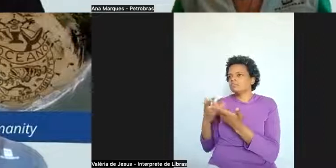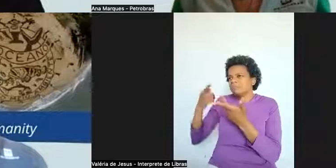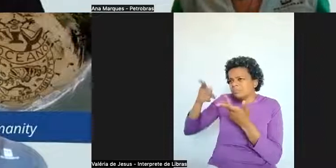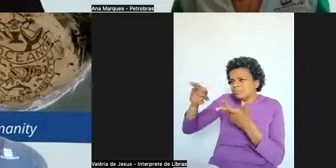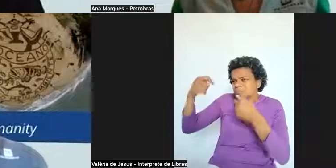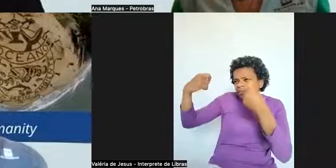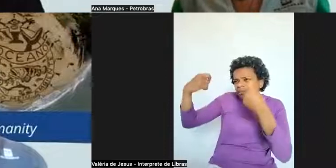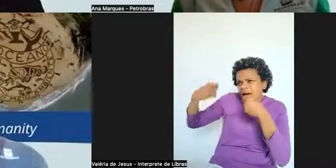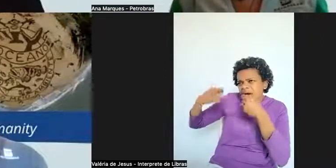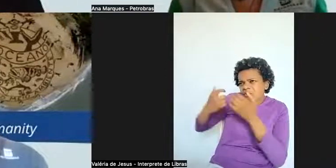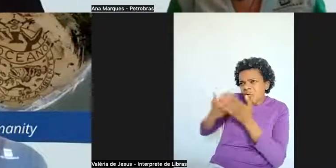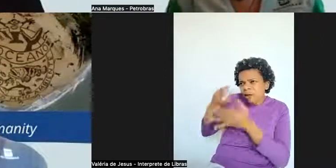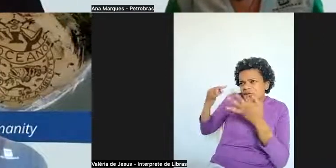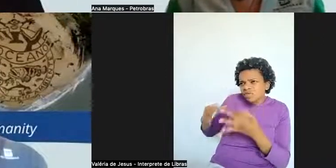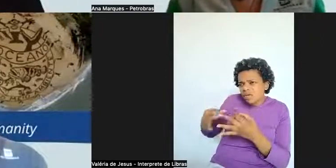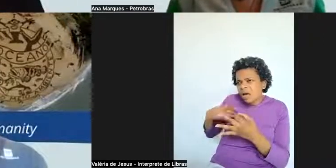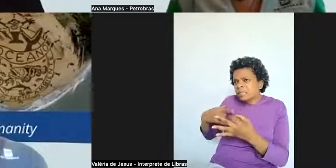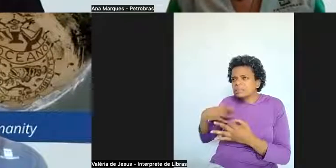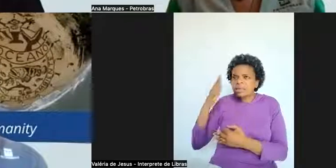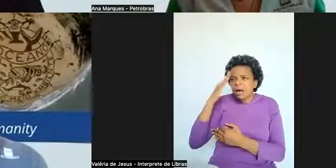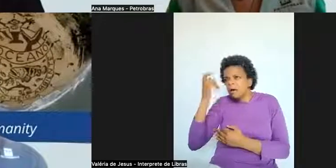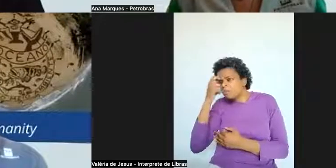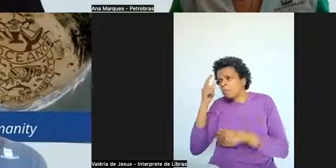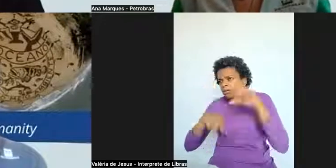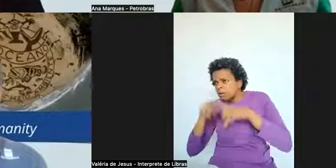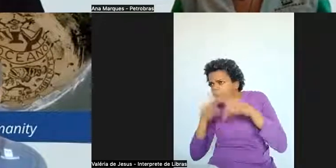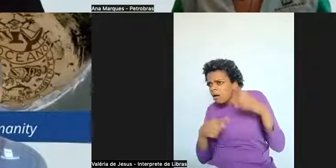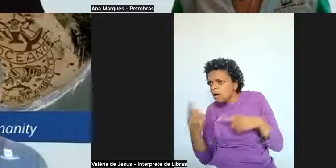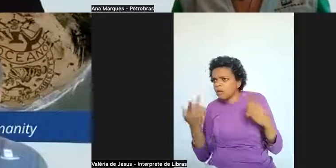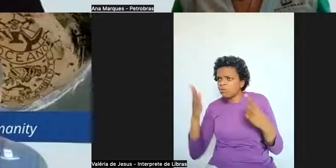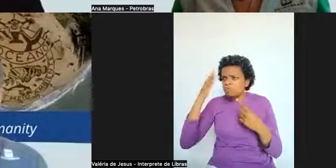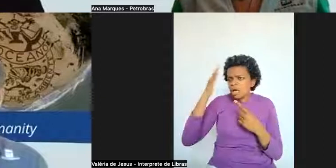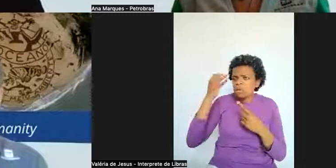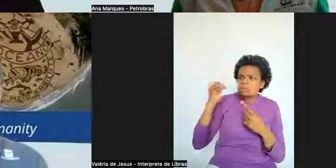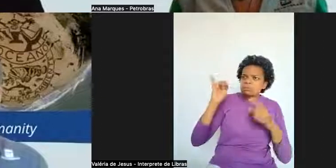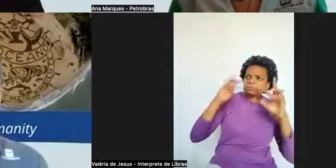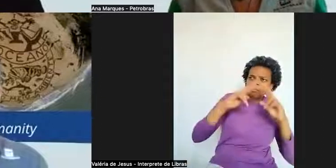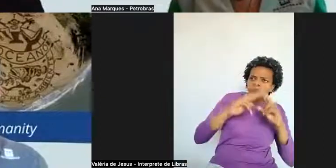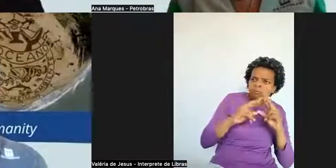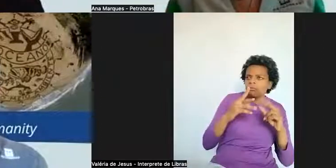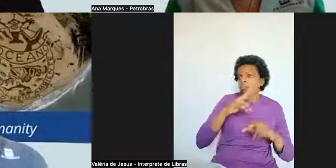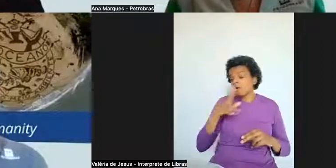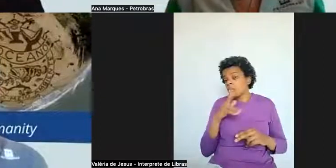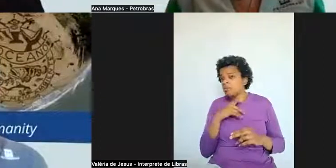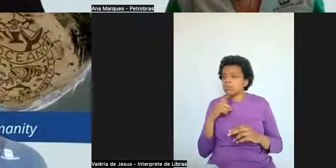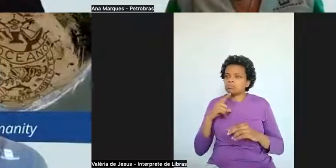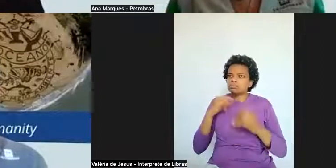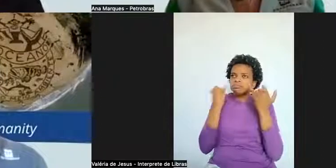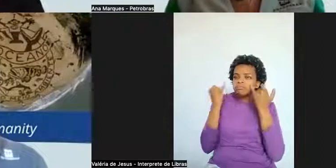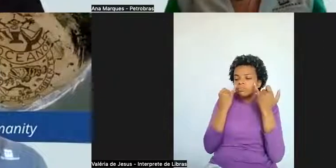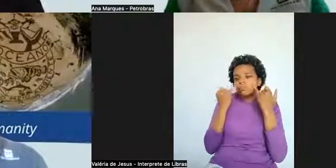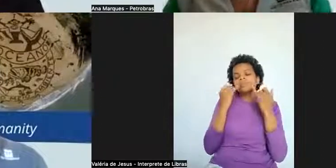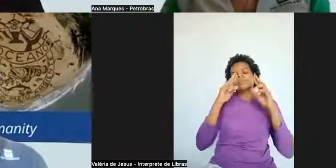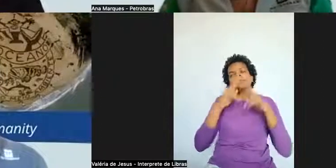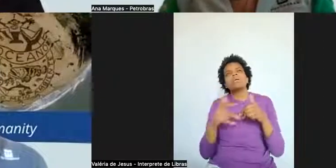we are purchasing, did you think of the material that you were buying, how much that will become waste? So it